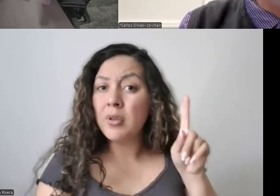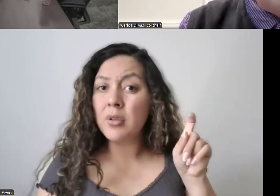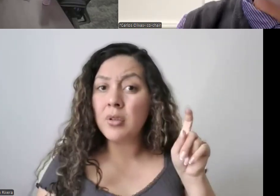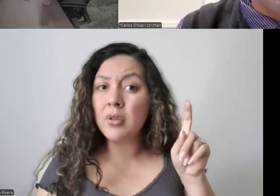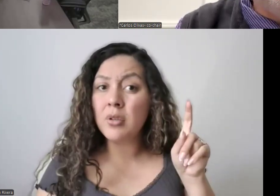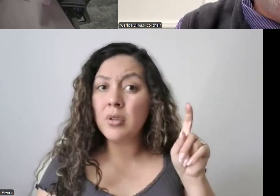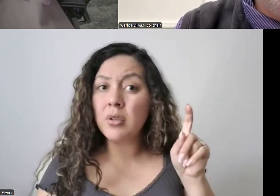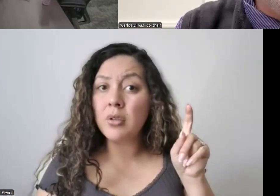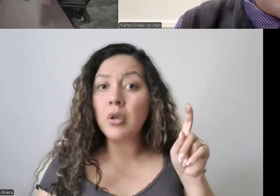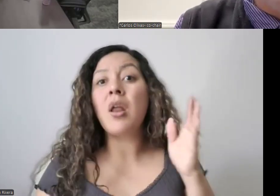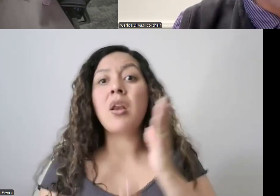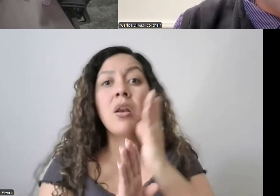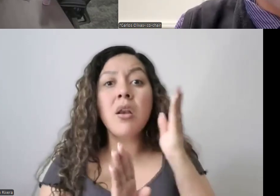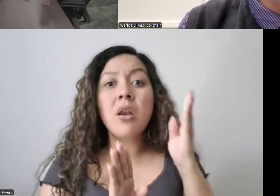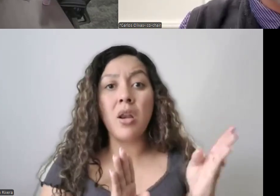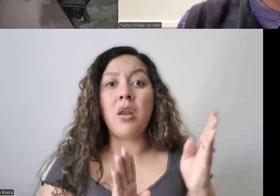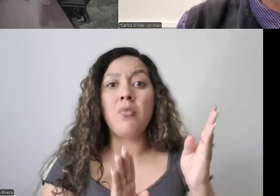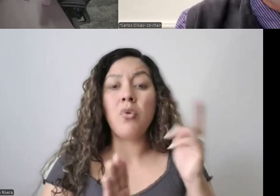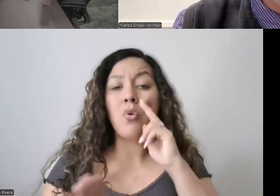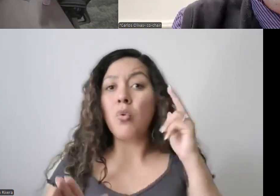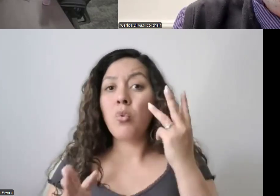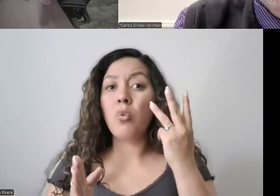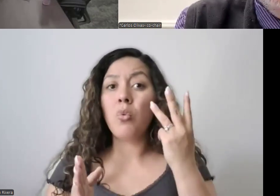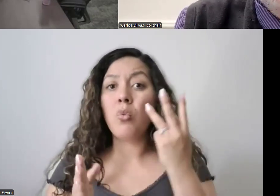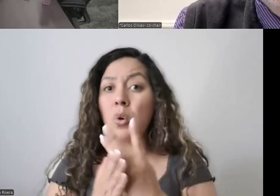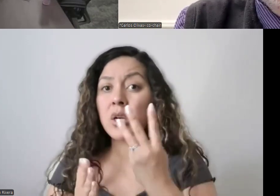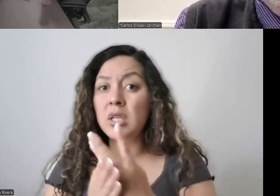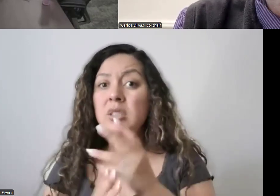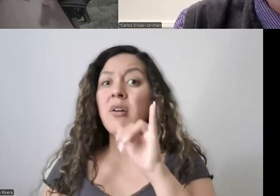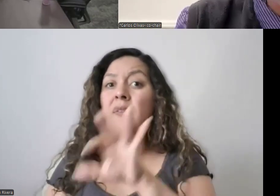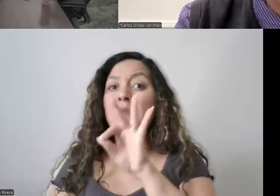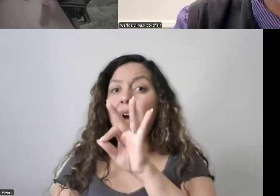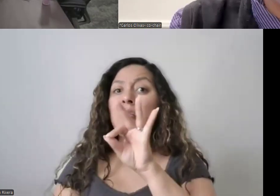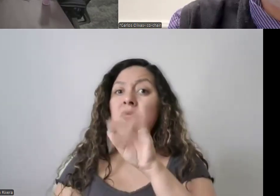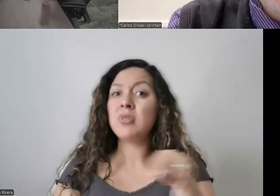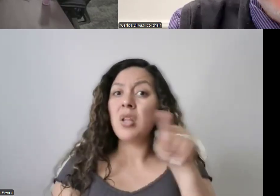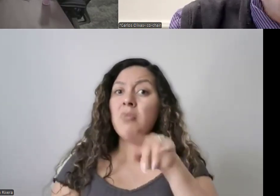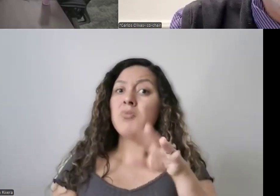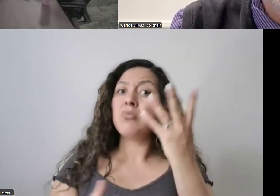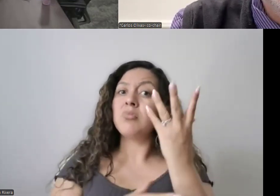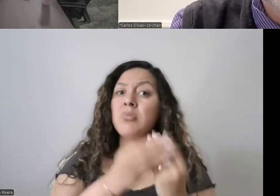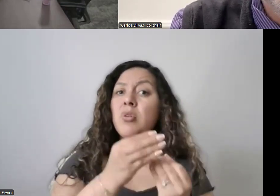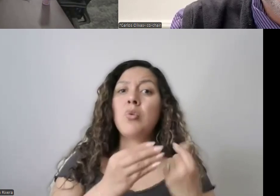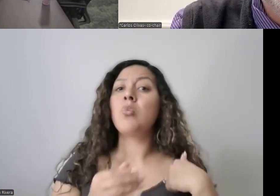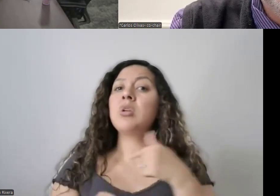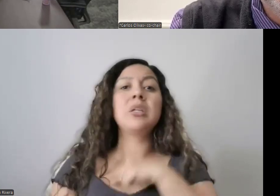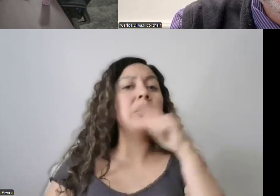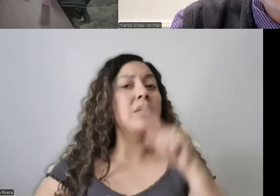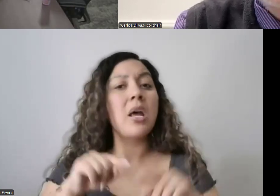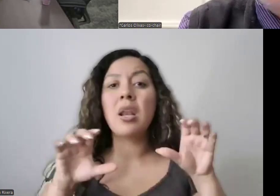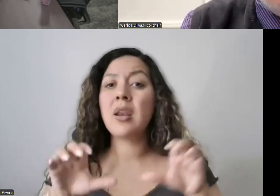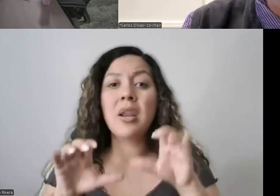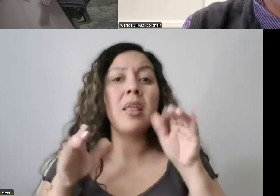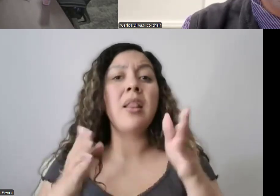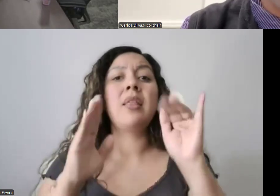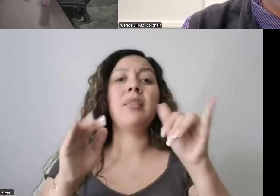It was a neighbor that hadn't seen them that found them. We cannot let that happen. We